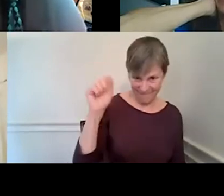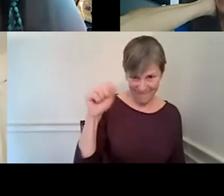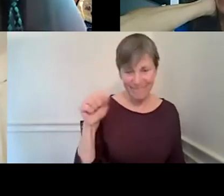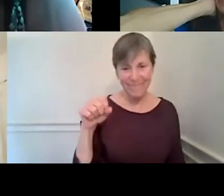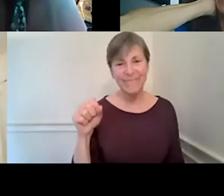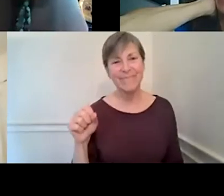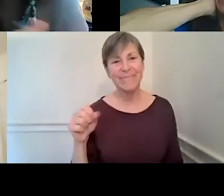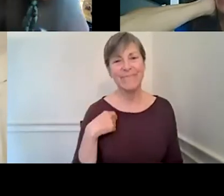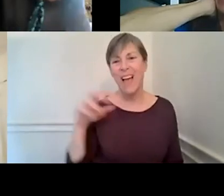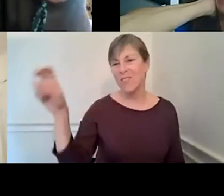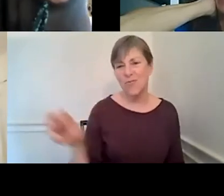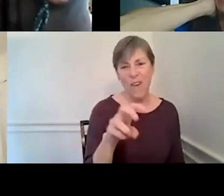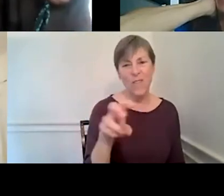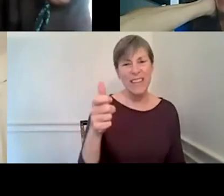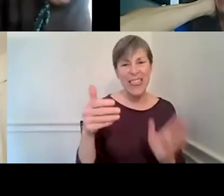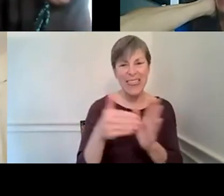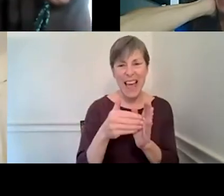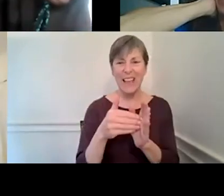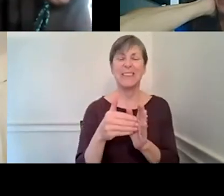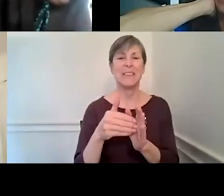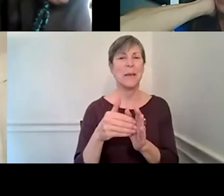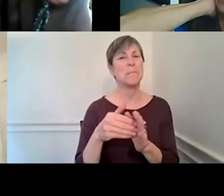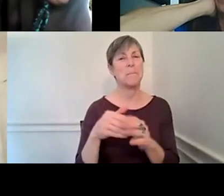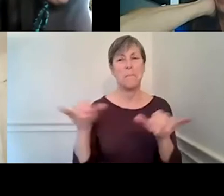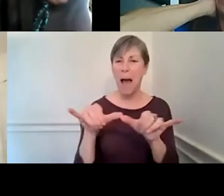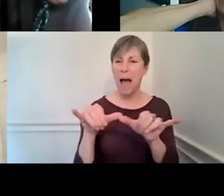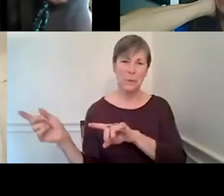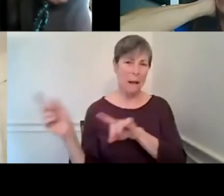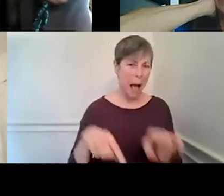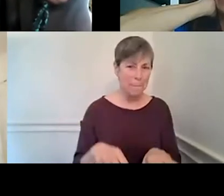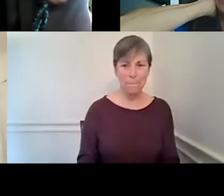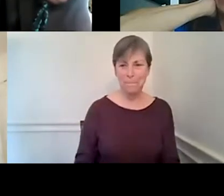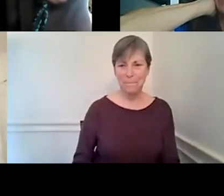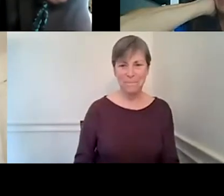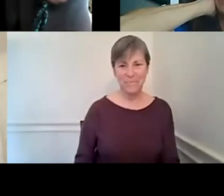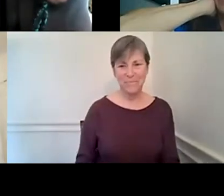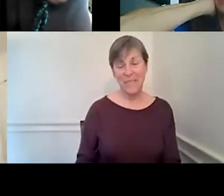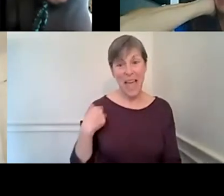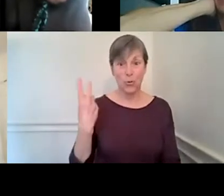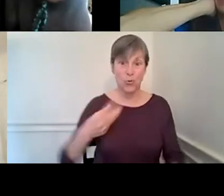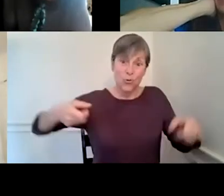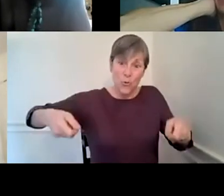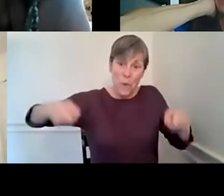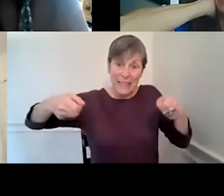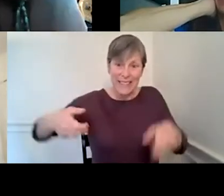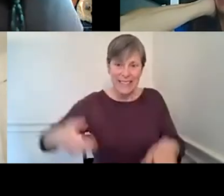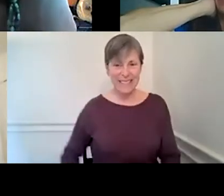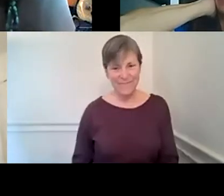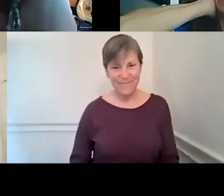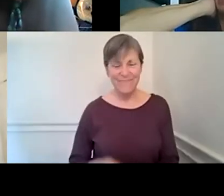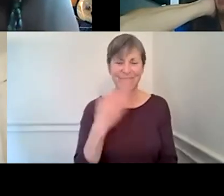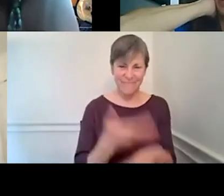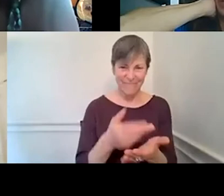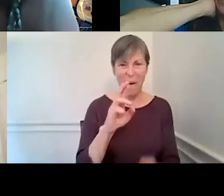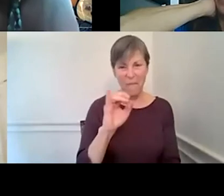I traveled 10,000 miles, 2 suitcases, which the only suitcase I could afford when I was a student, across the ocean and landed in RIT.